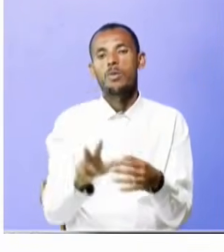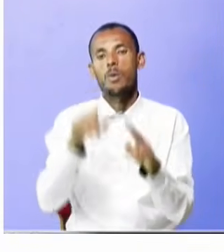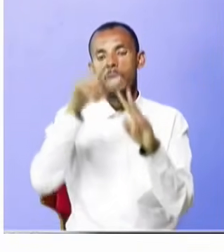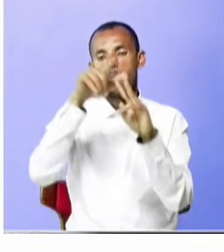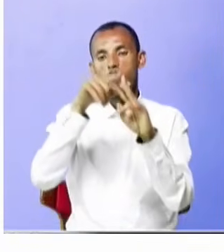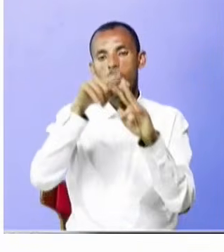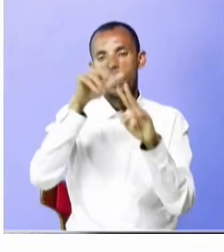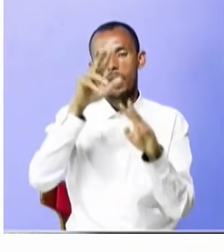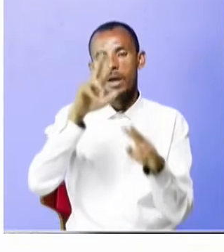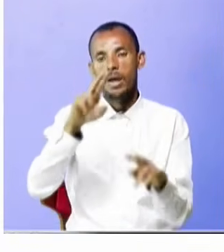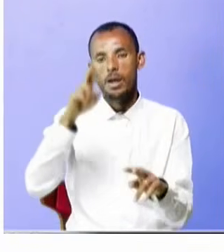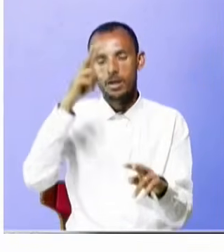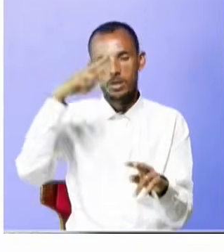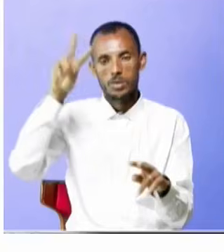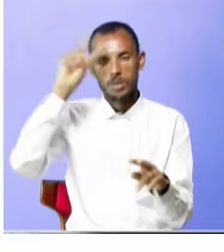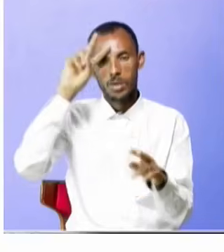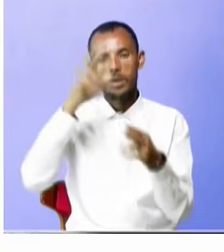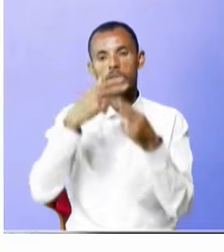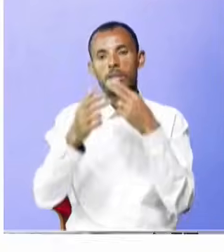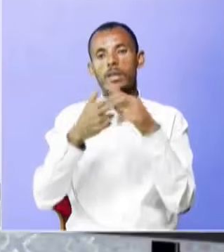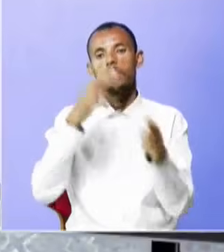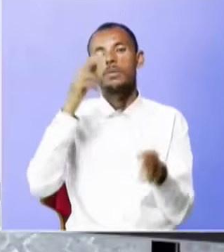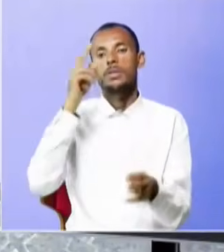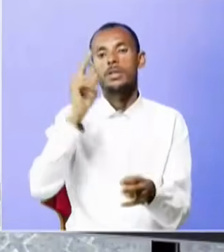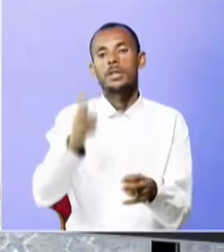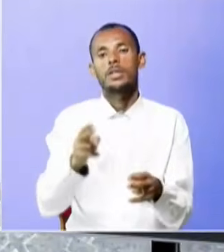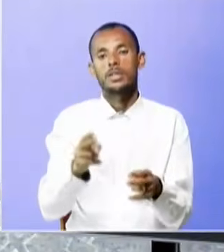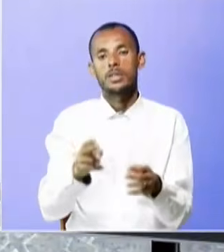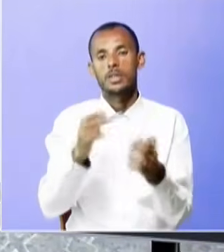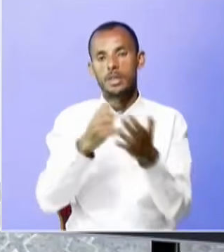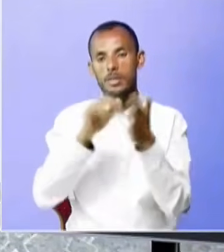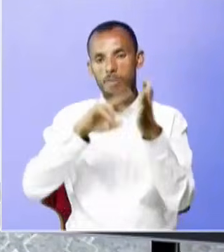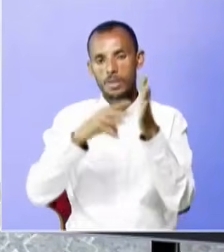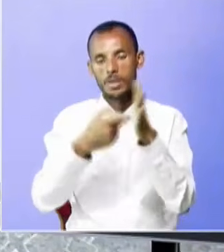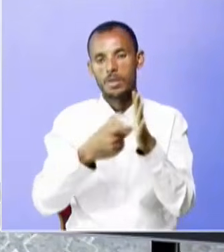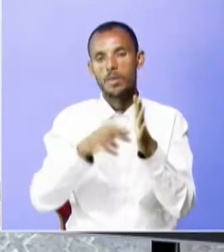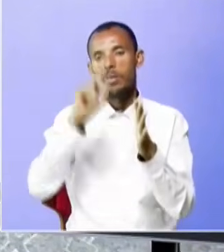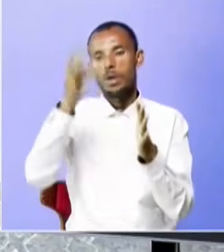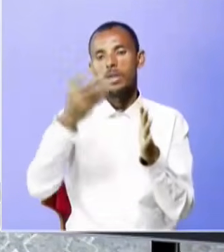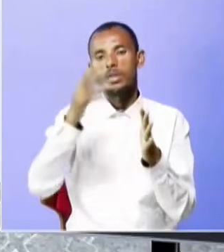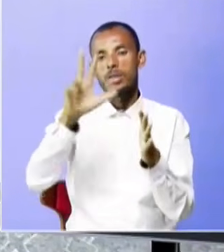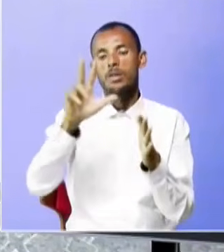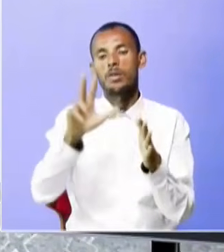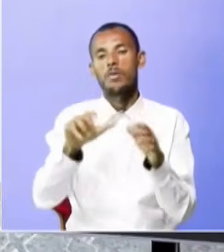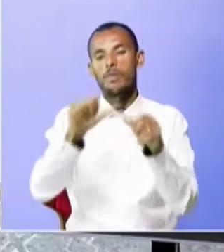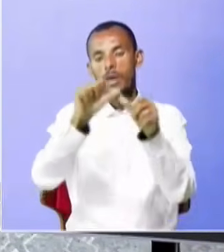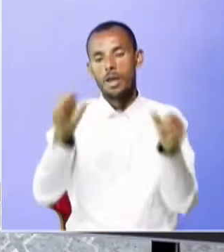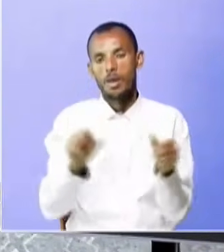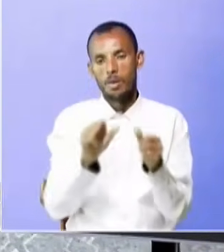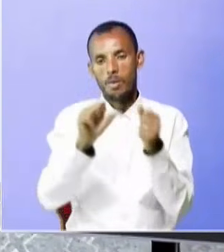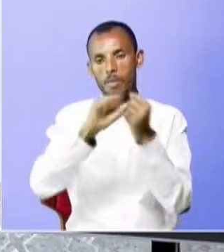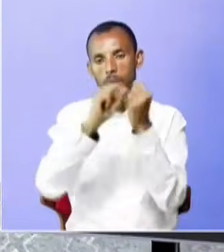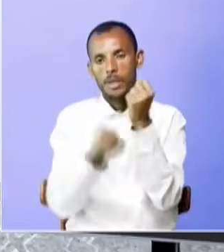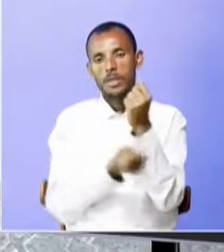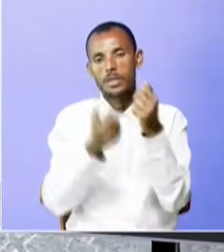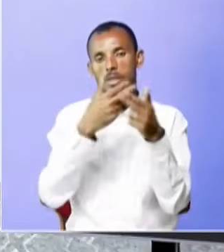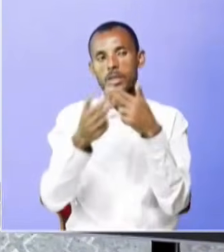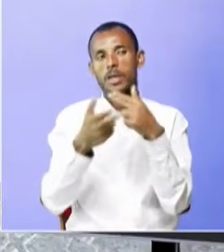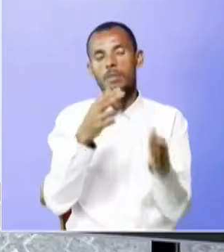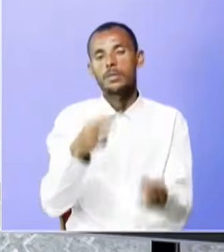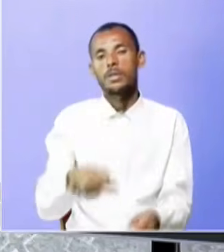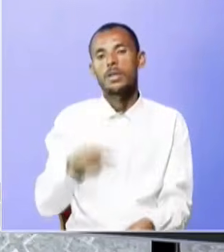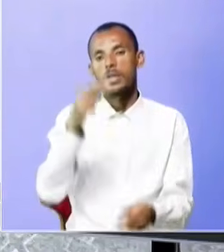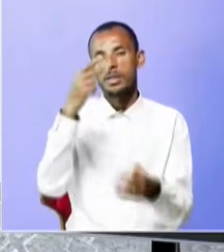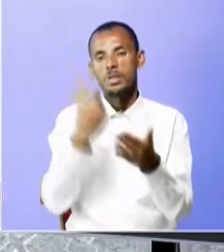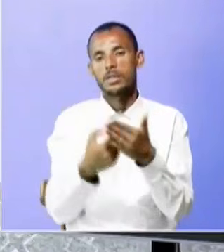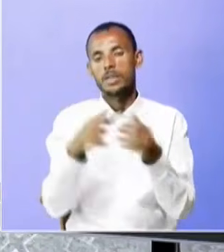r squared times h. That means 1/3 of area of the base times height. Okay, this is area